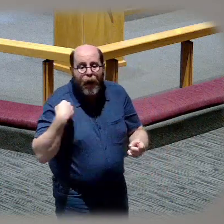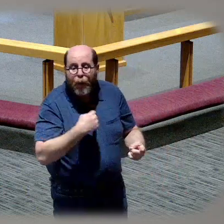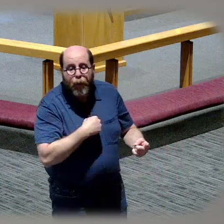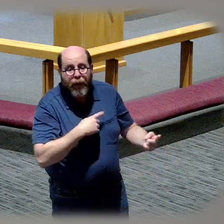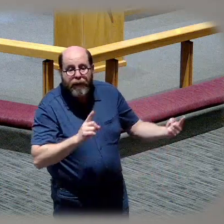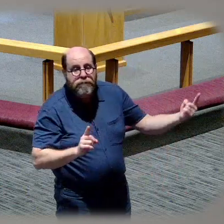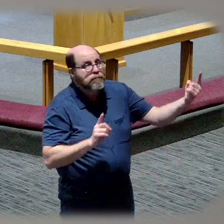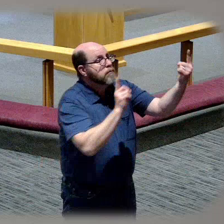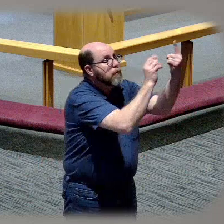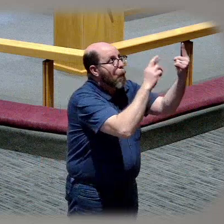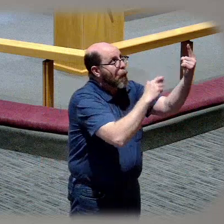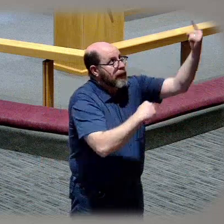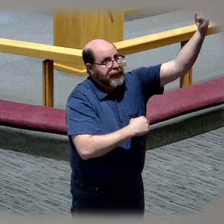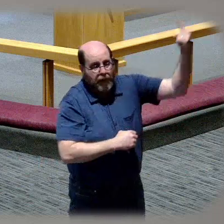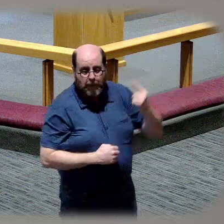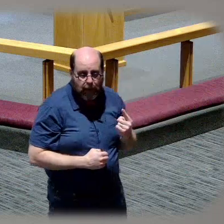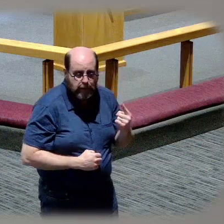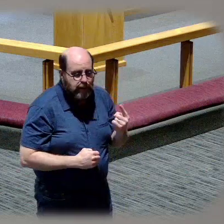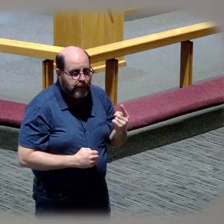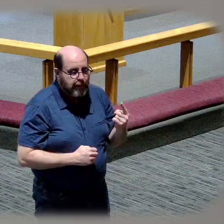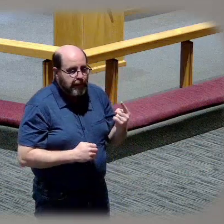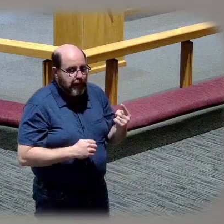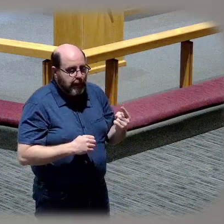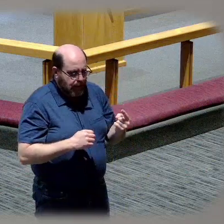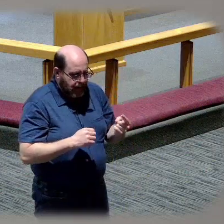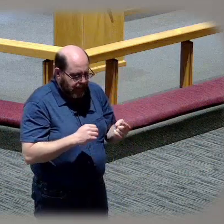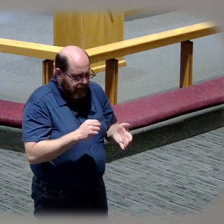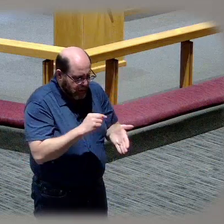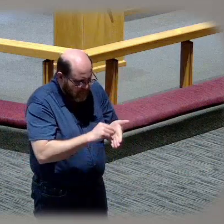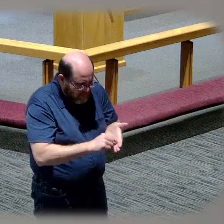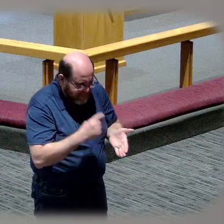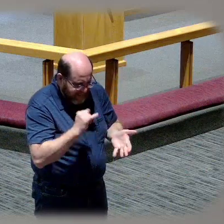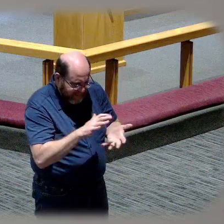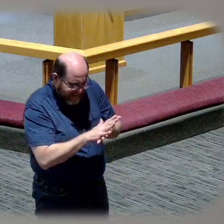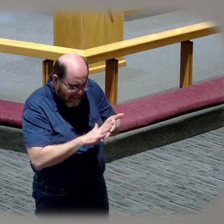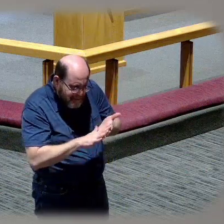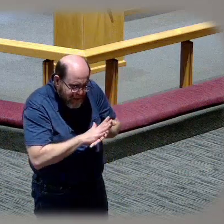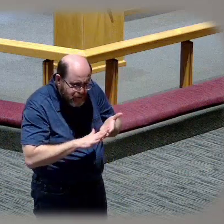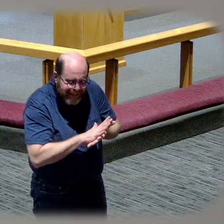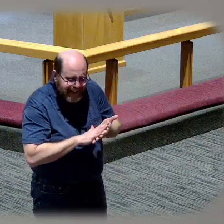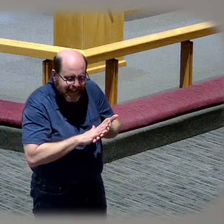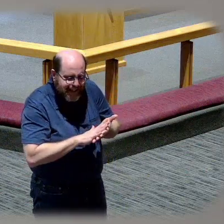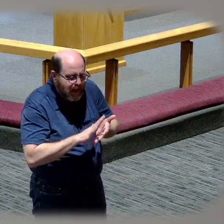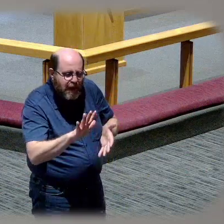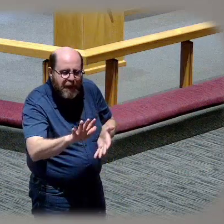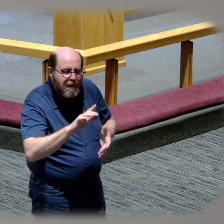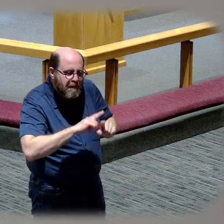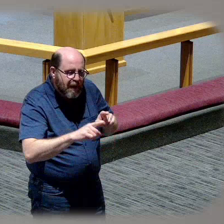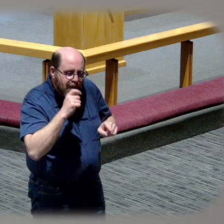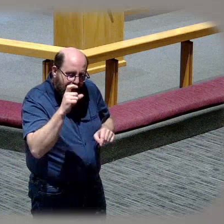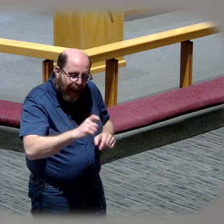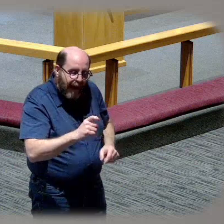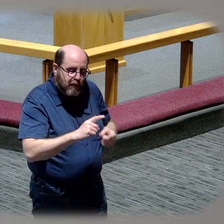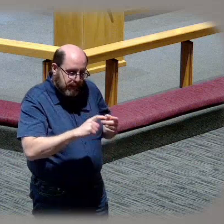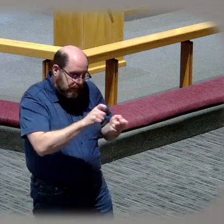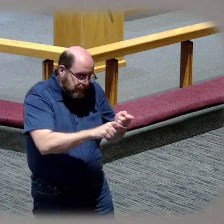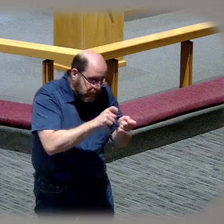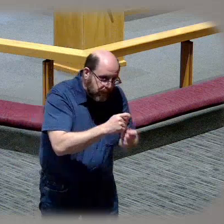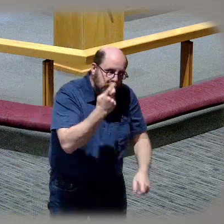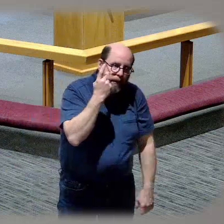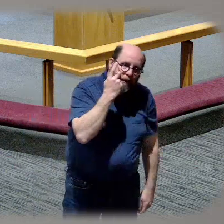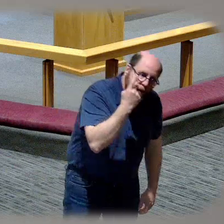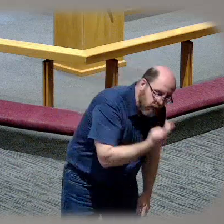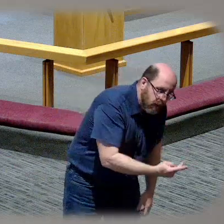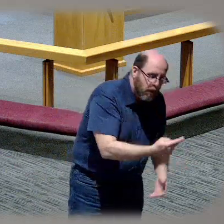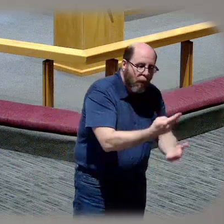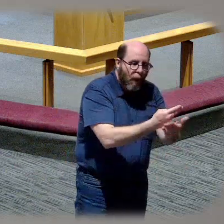comes again. It's a mystery, as the Scriptures say. But we don't need to specifically see the Holy